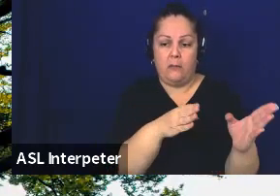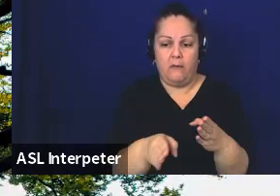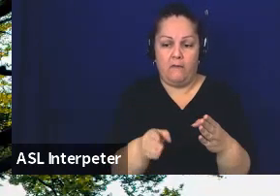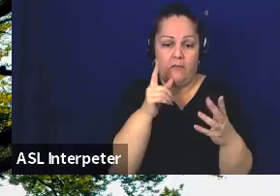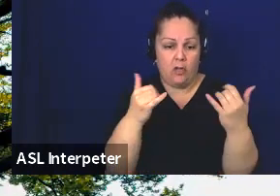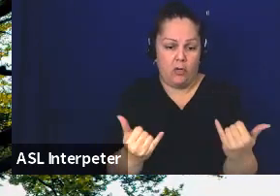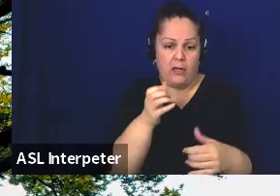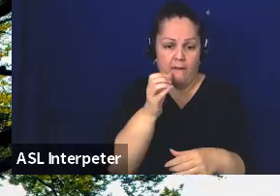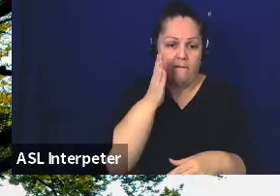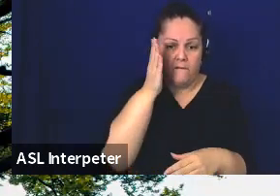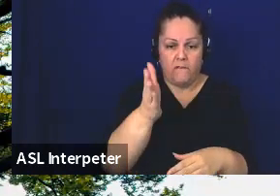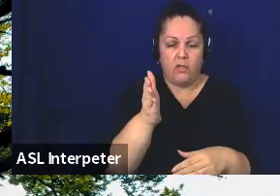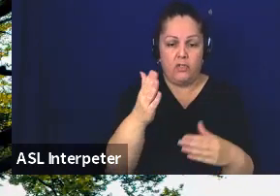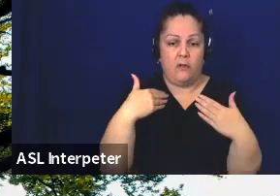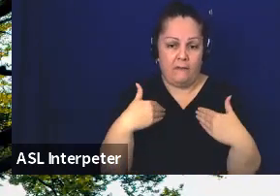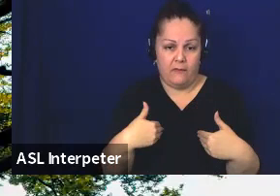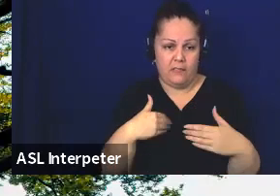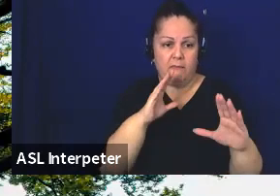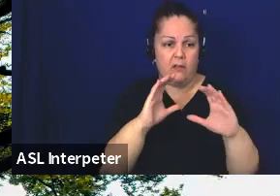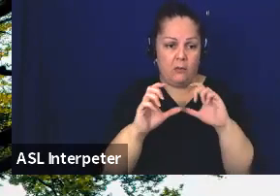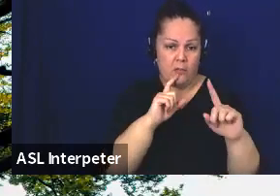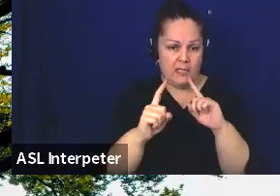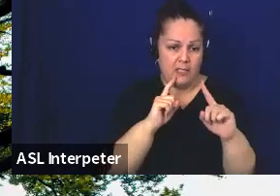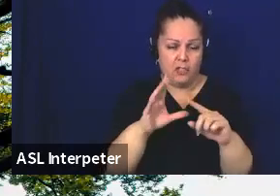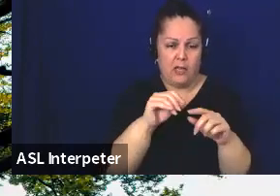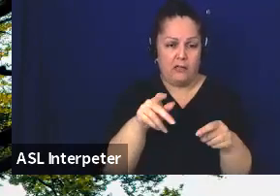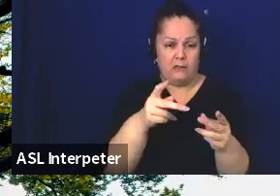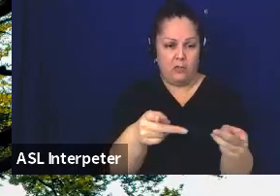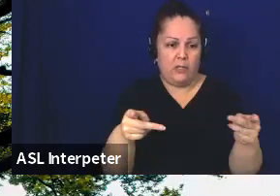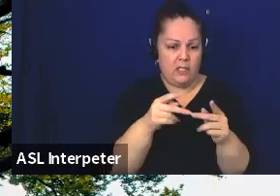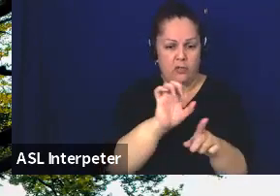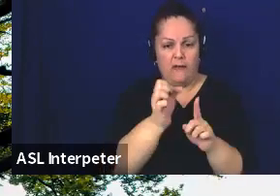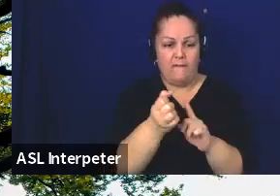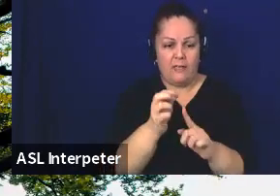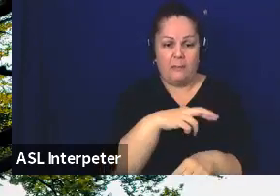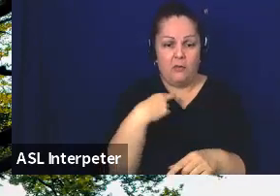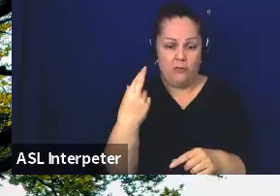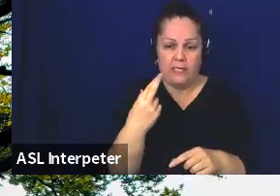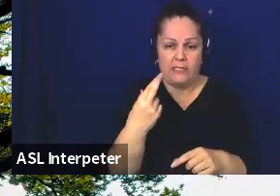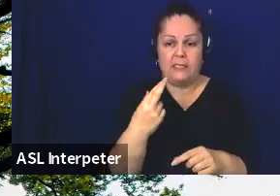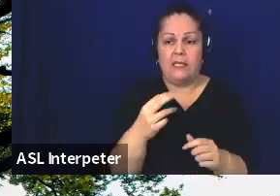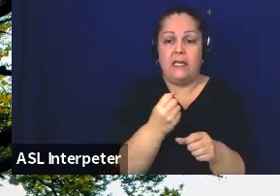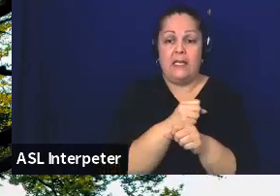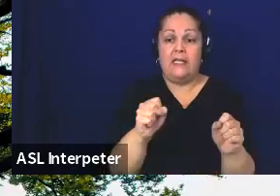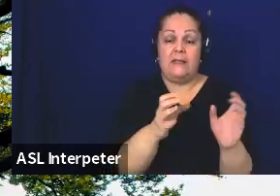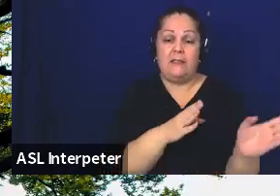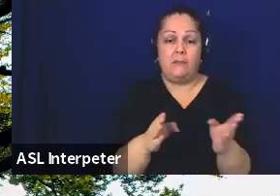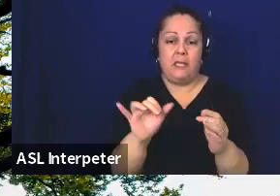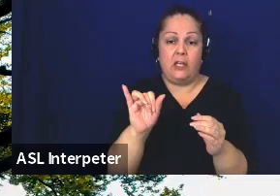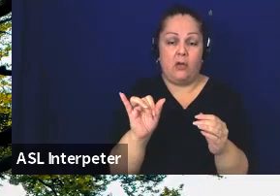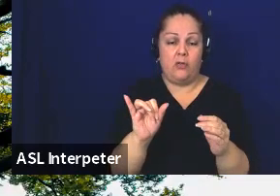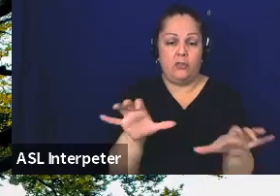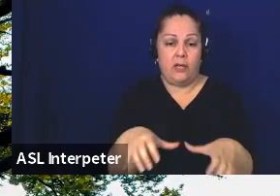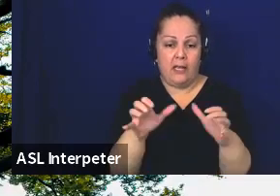and future physical, communication-based, and location or environmental risks. Safety planning should also